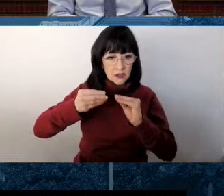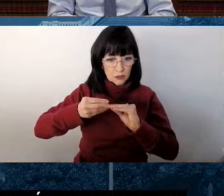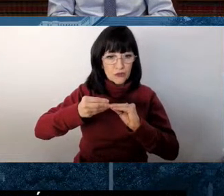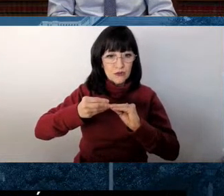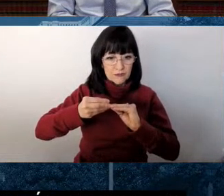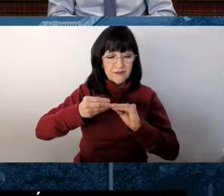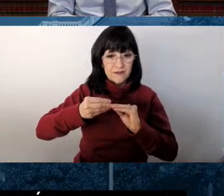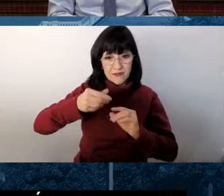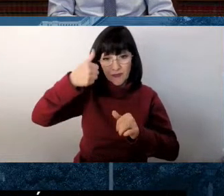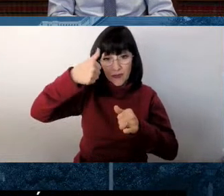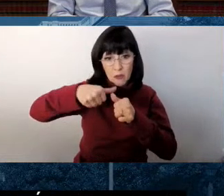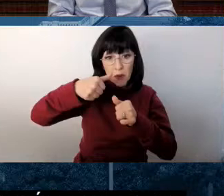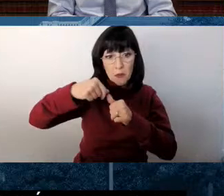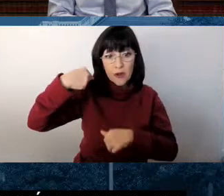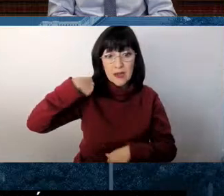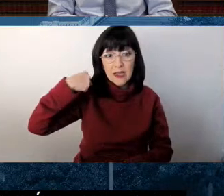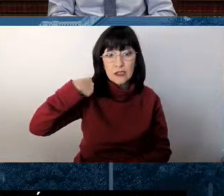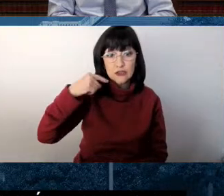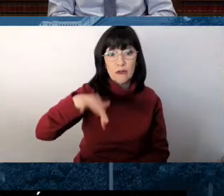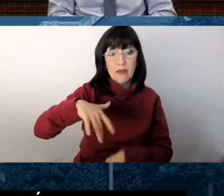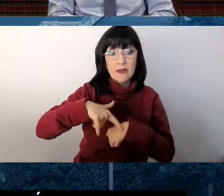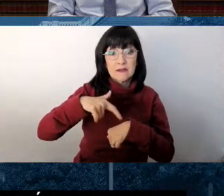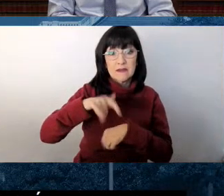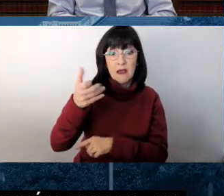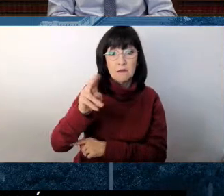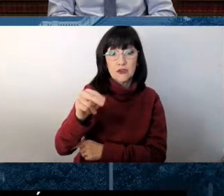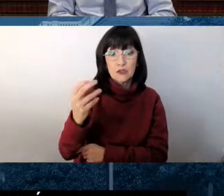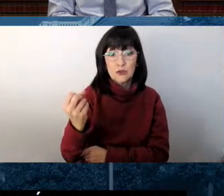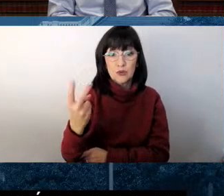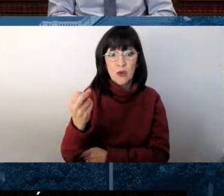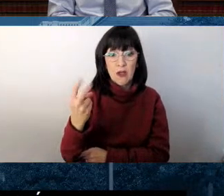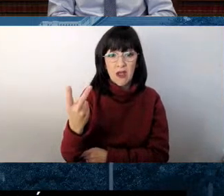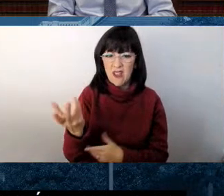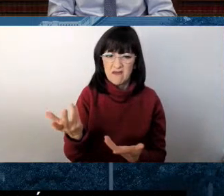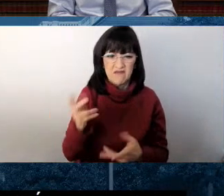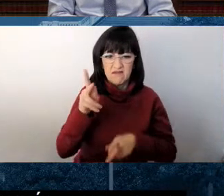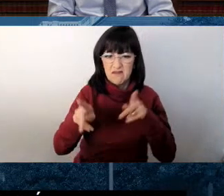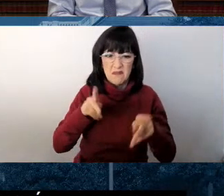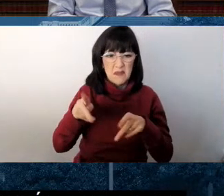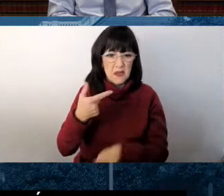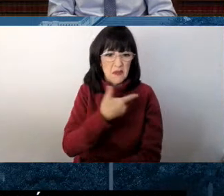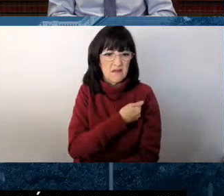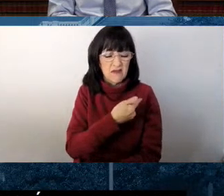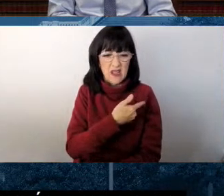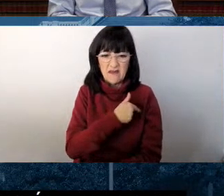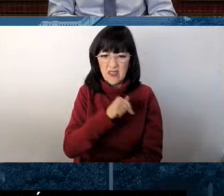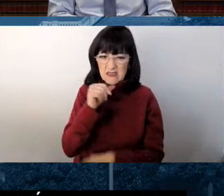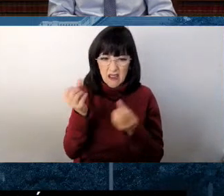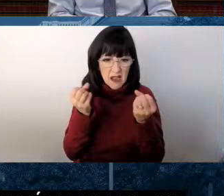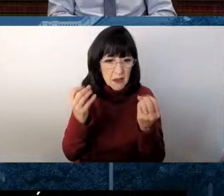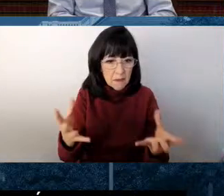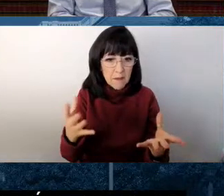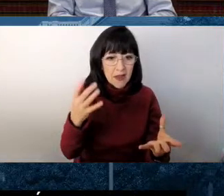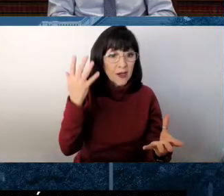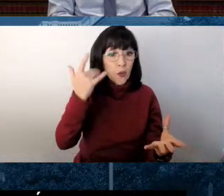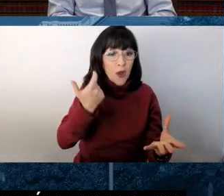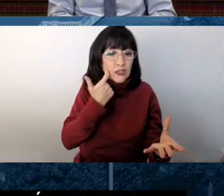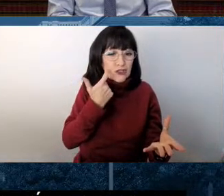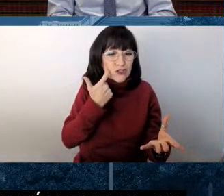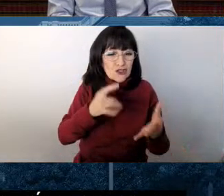few people were vaccinated, and we were pretty shut down. There weren't a lot of people in the hospital for other things, which